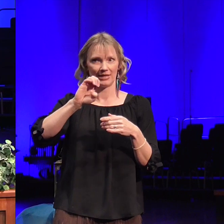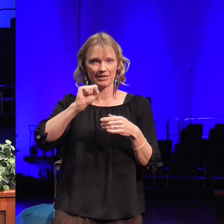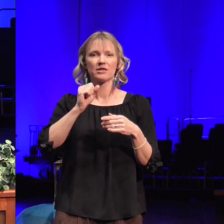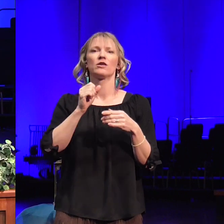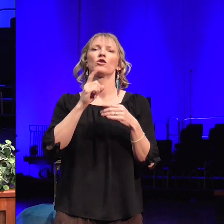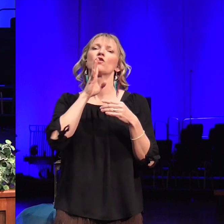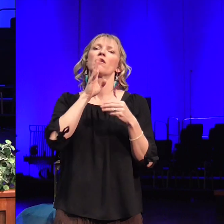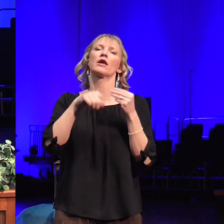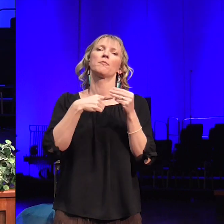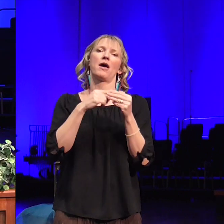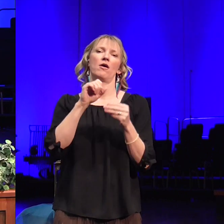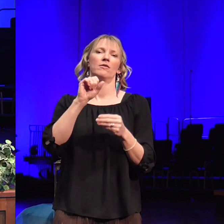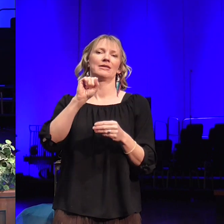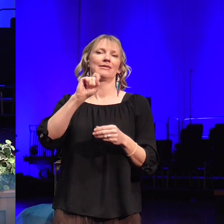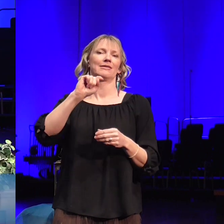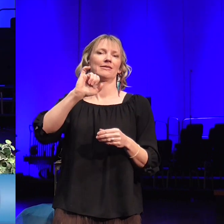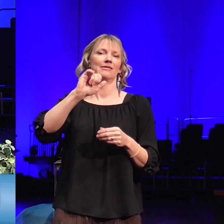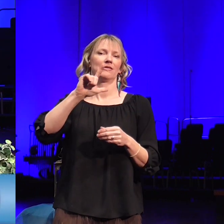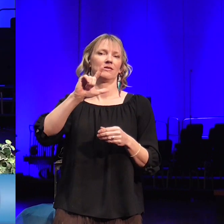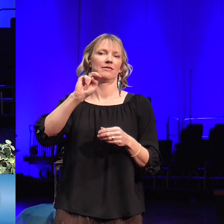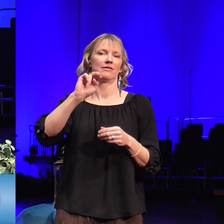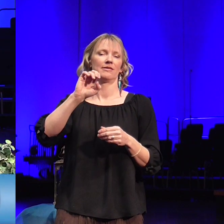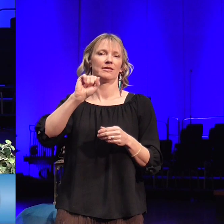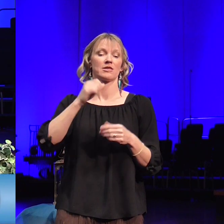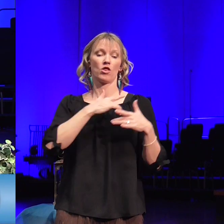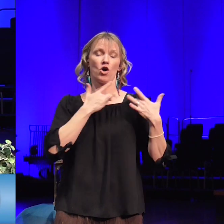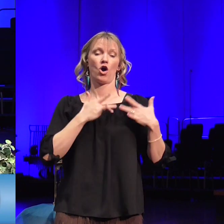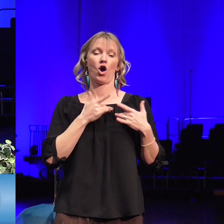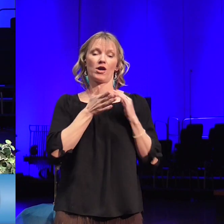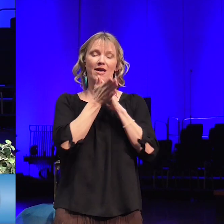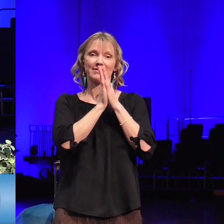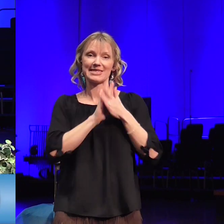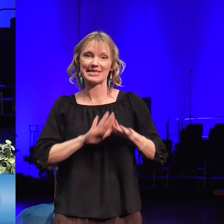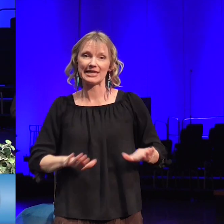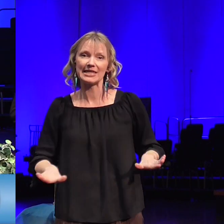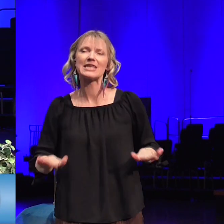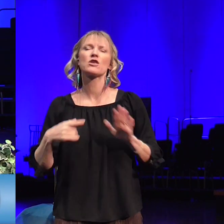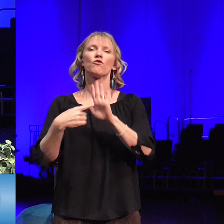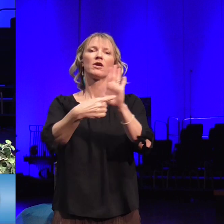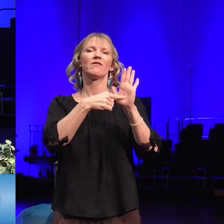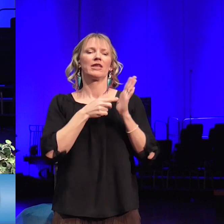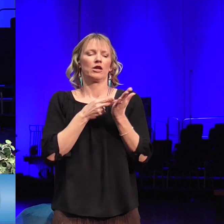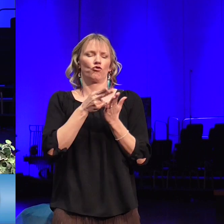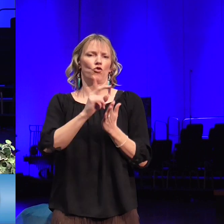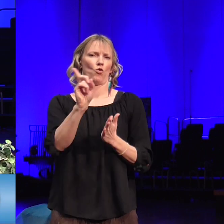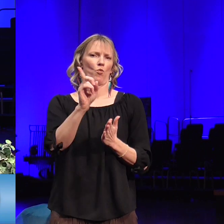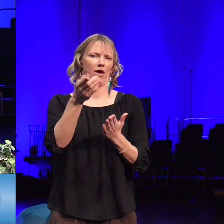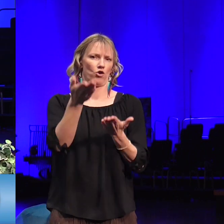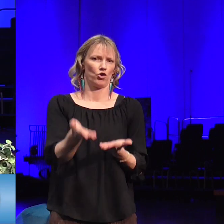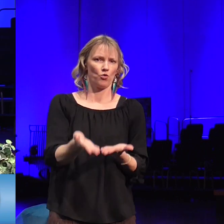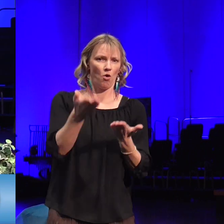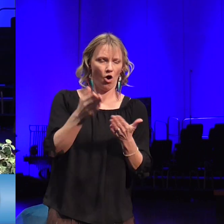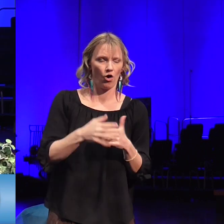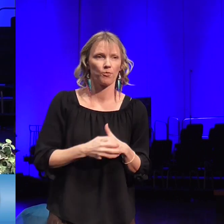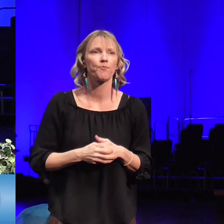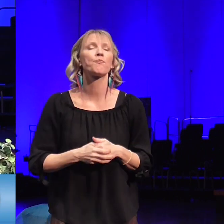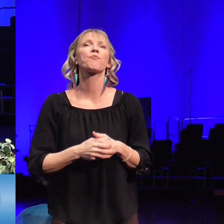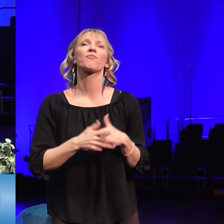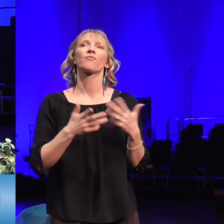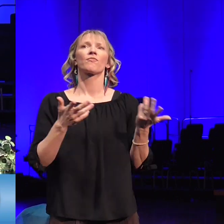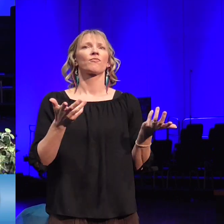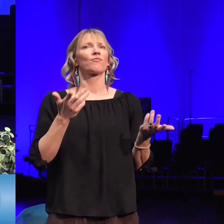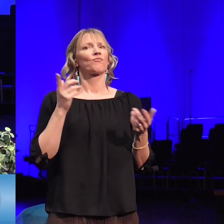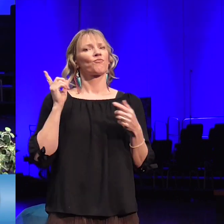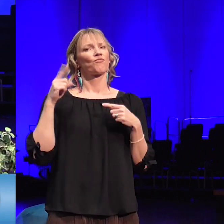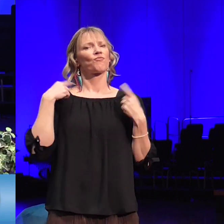talk today is titled The Heart of Stillness, Revealing Truth Where You Are. And so it's been a